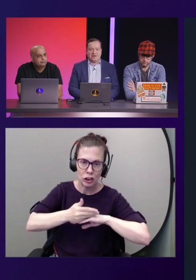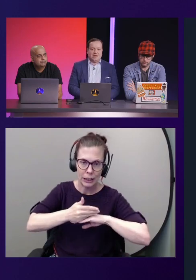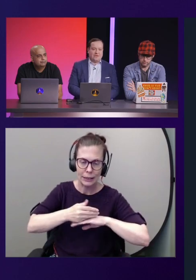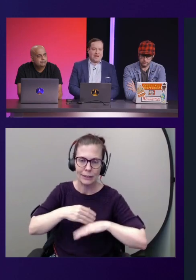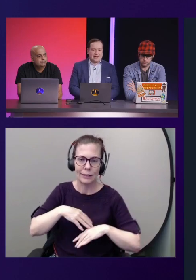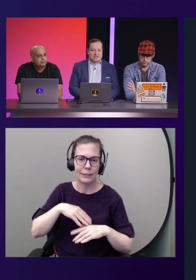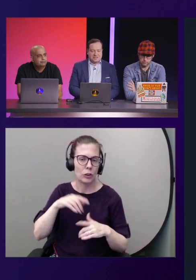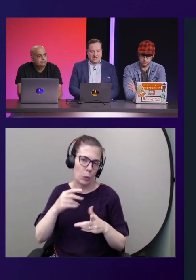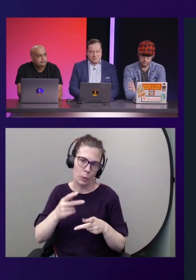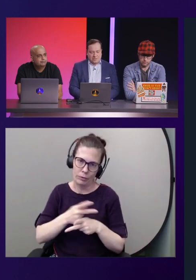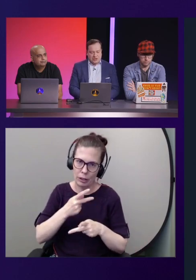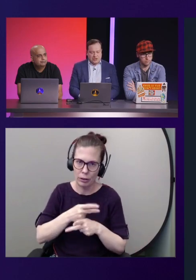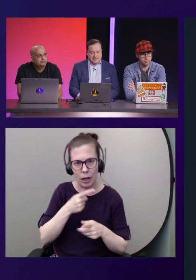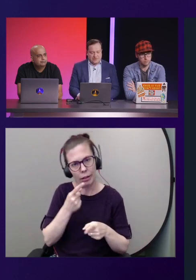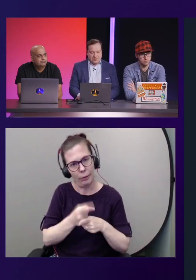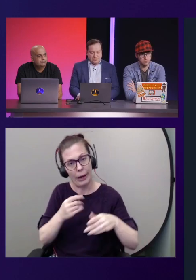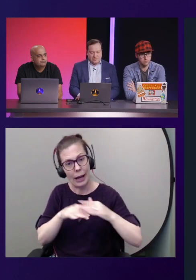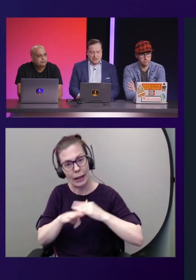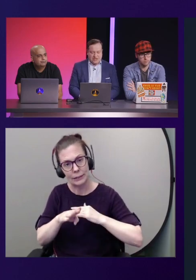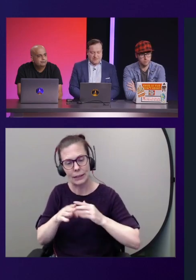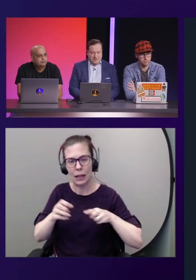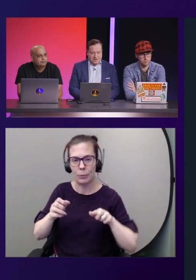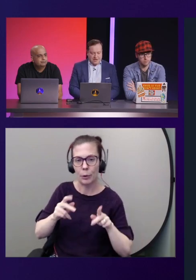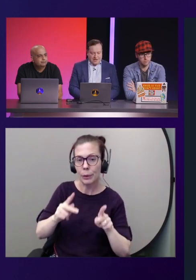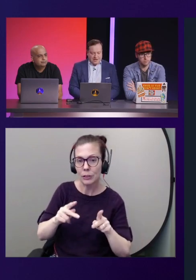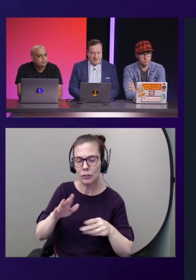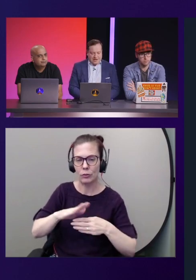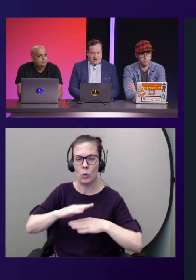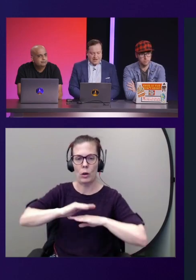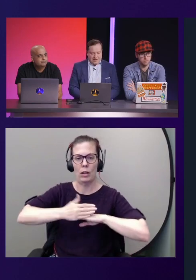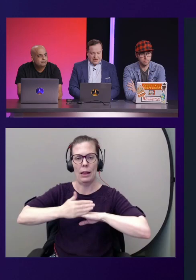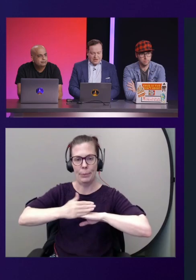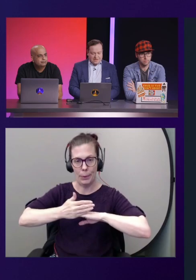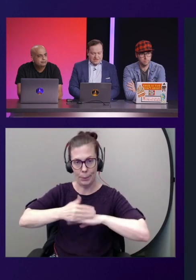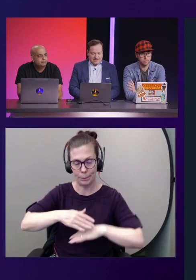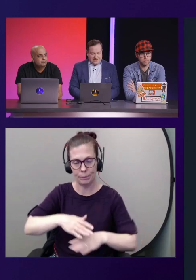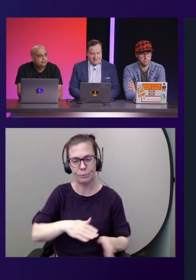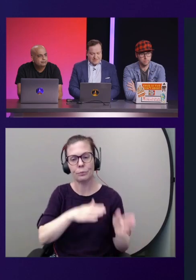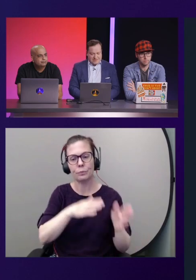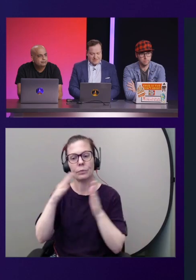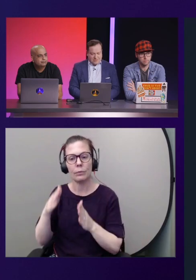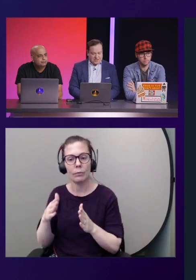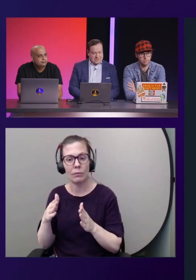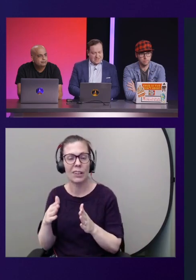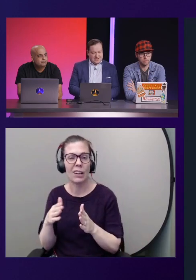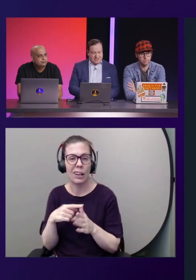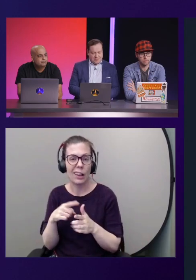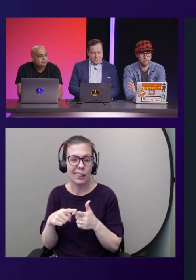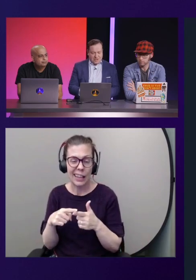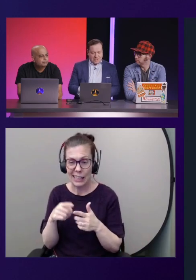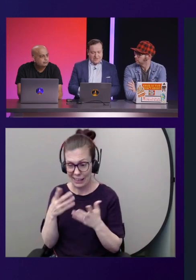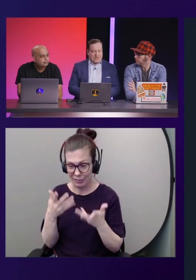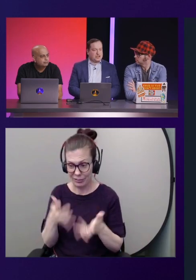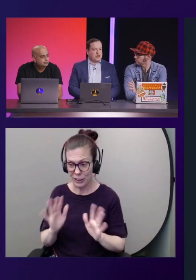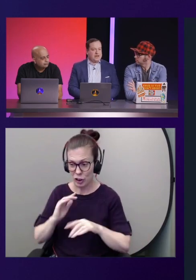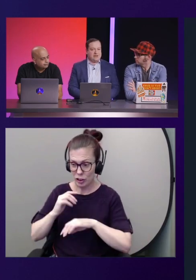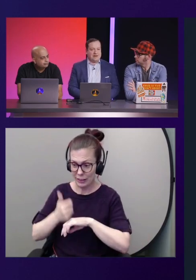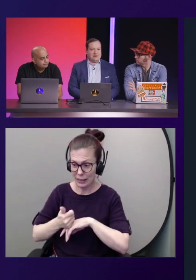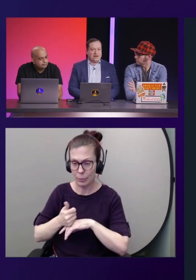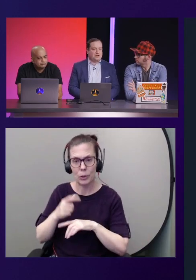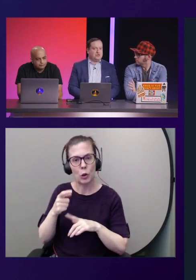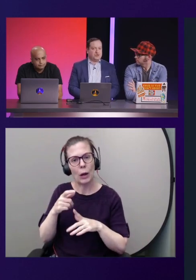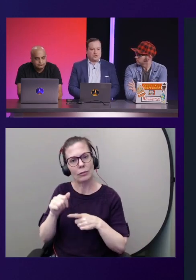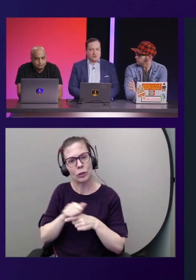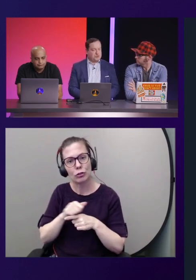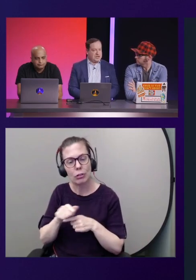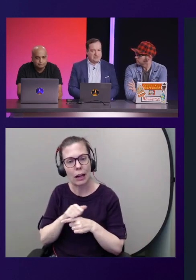figure out the right access and permissions for your local machine. Then you have to, once that's set up, you have to get trained on